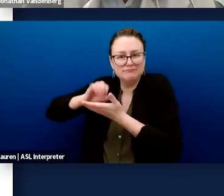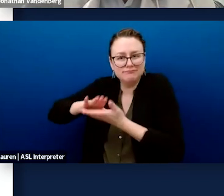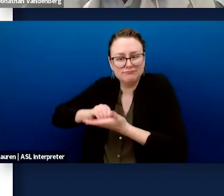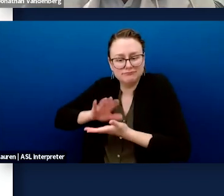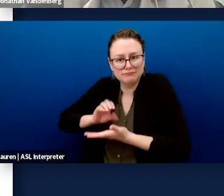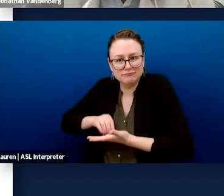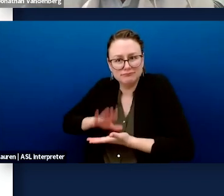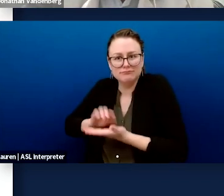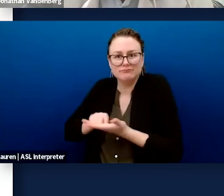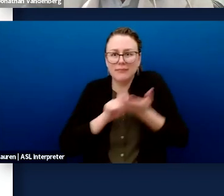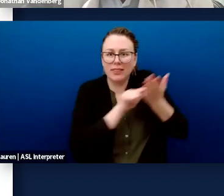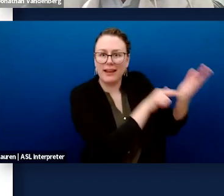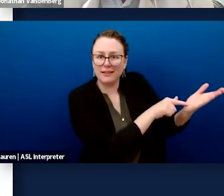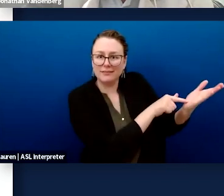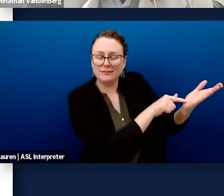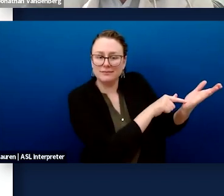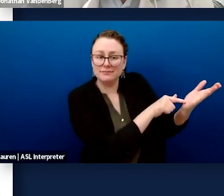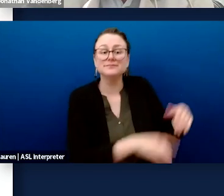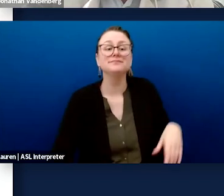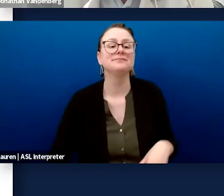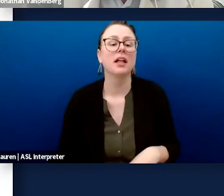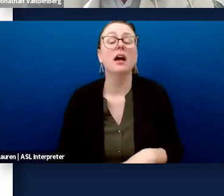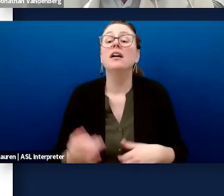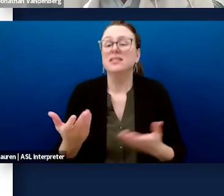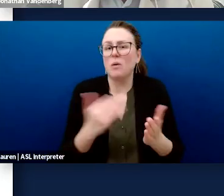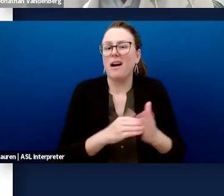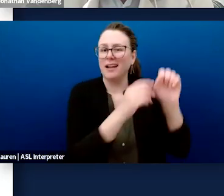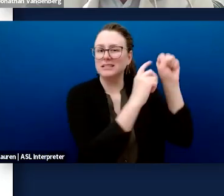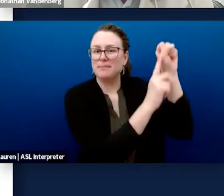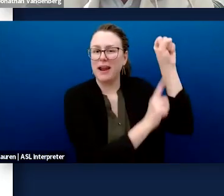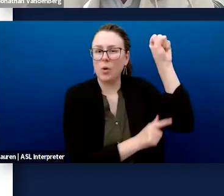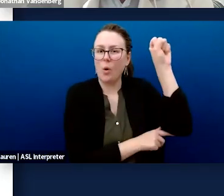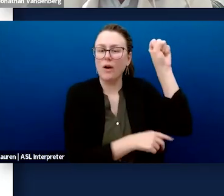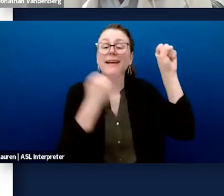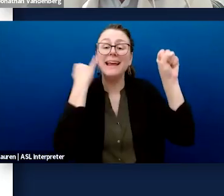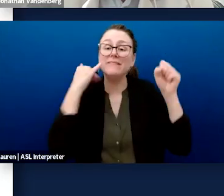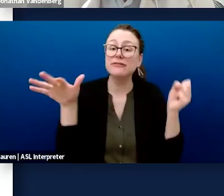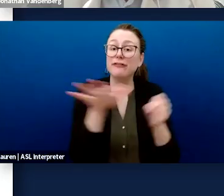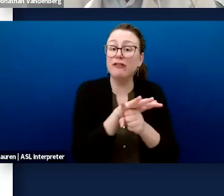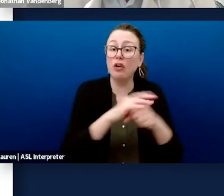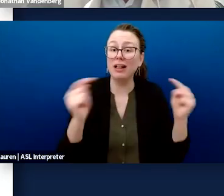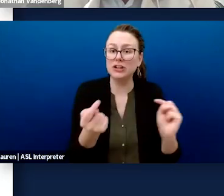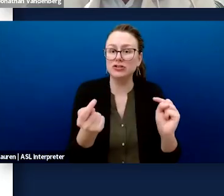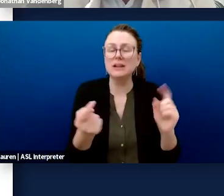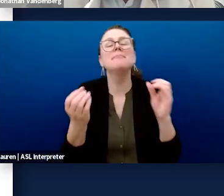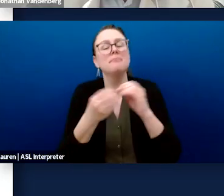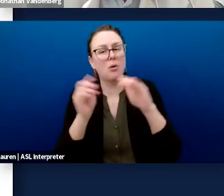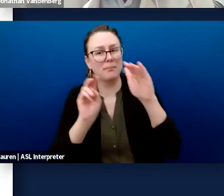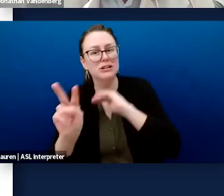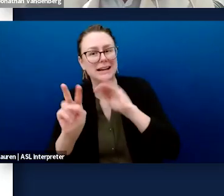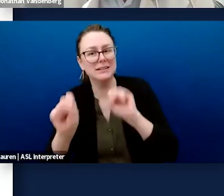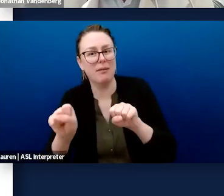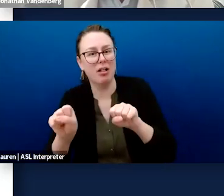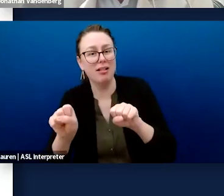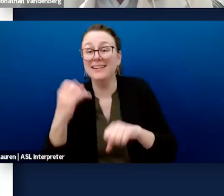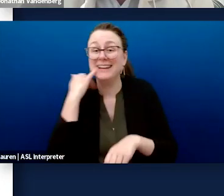where in the spinal cord you're injured, if you have a complete spinal cord injury, that's a little bit more predictable than an incomplete.